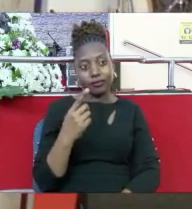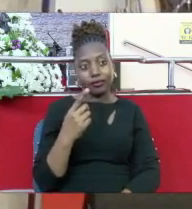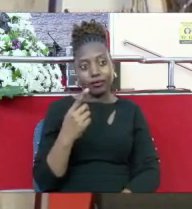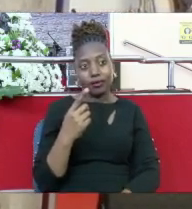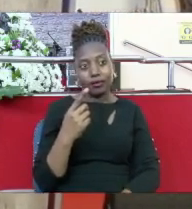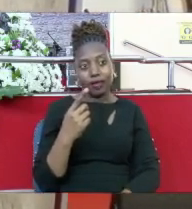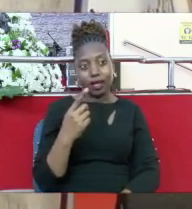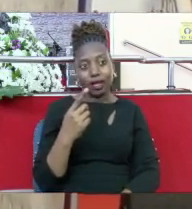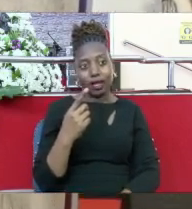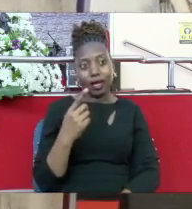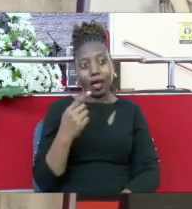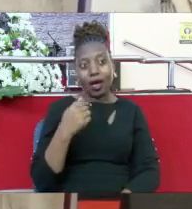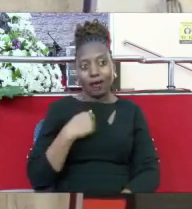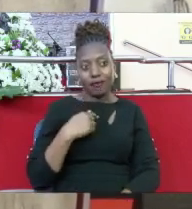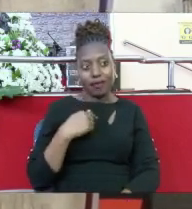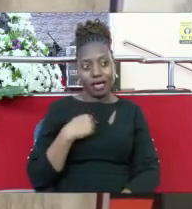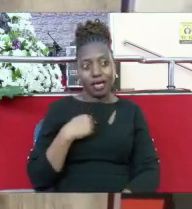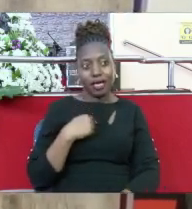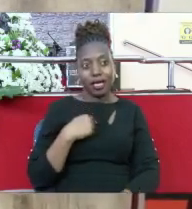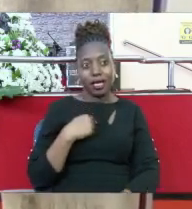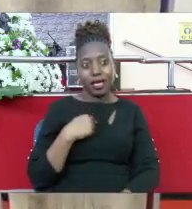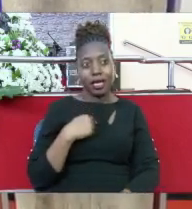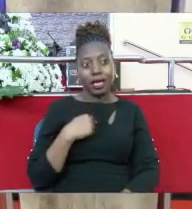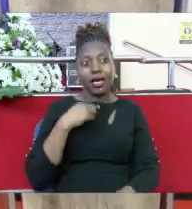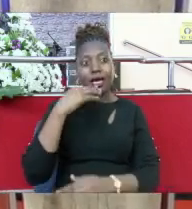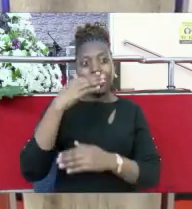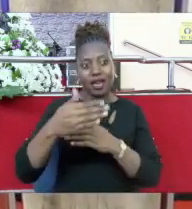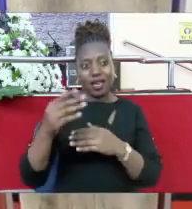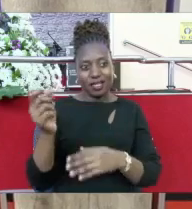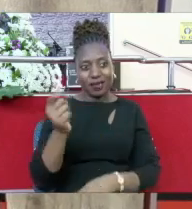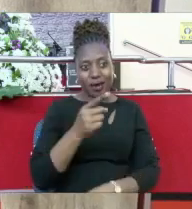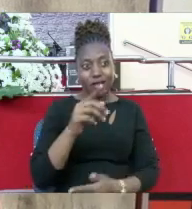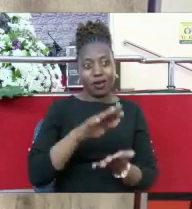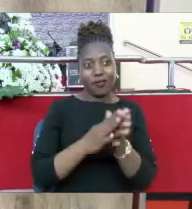be 71 years next month on